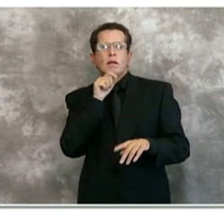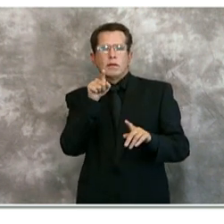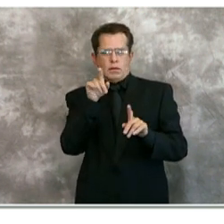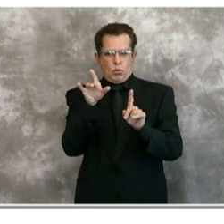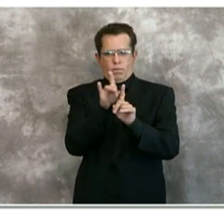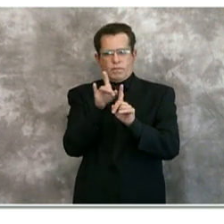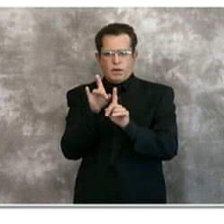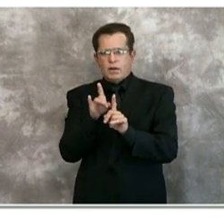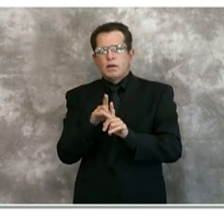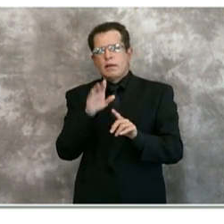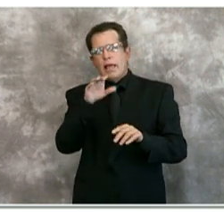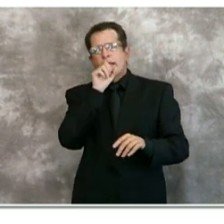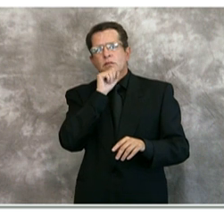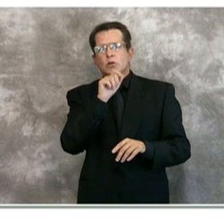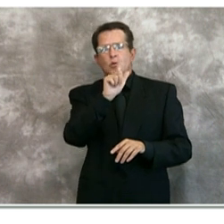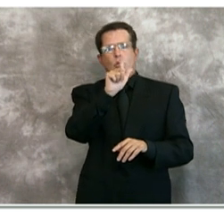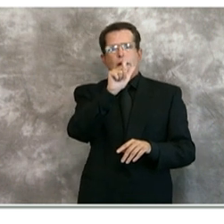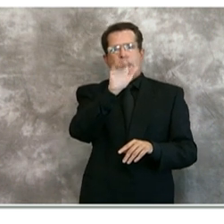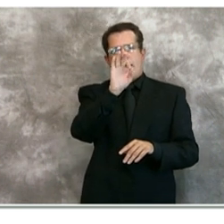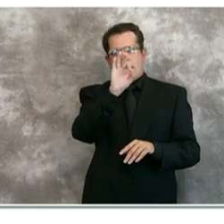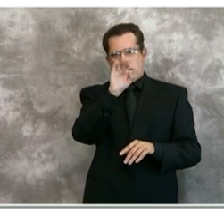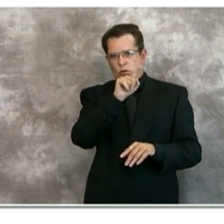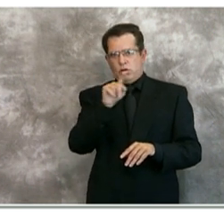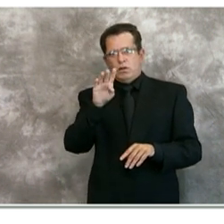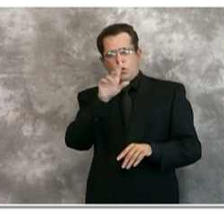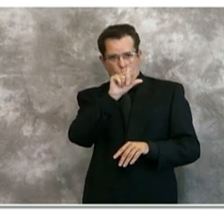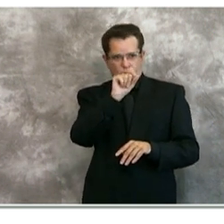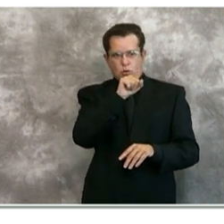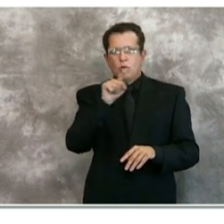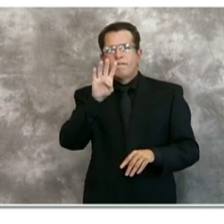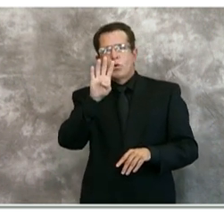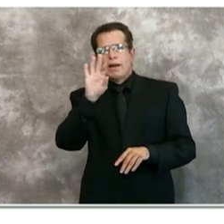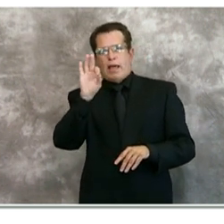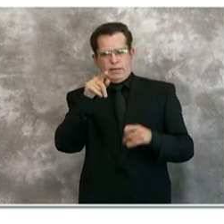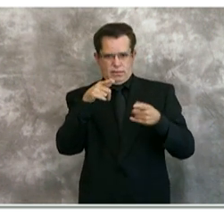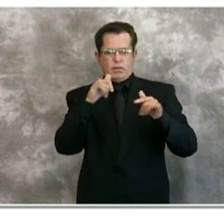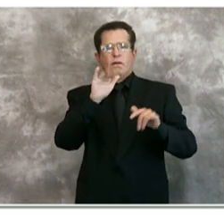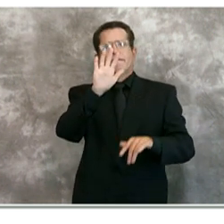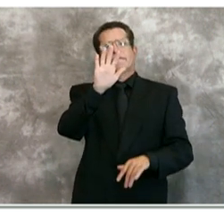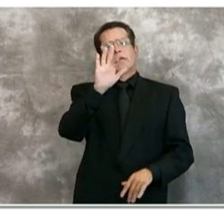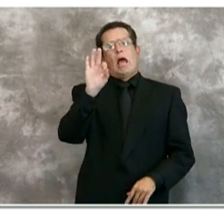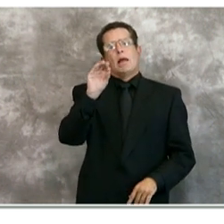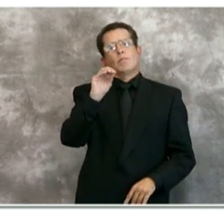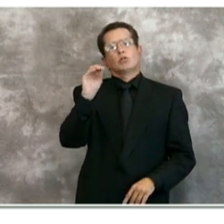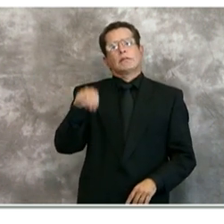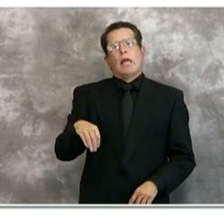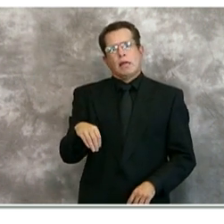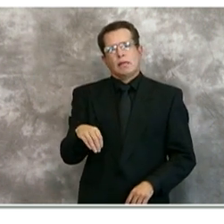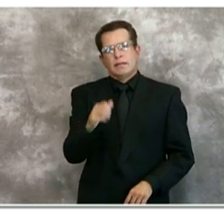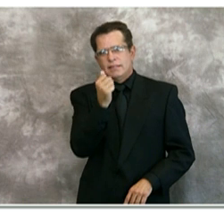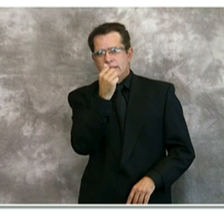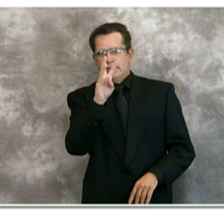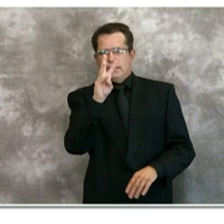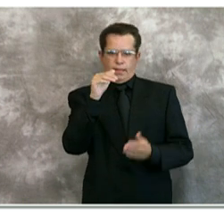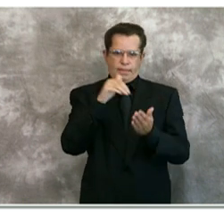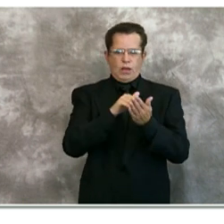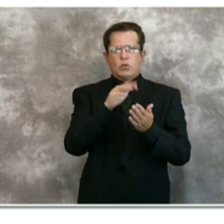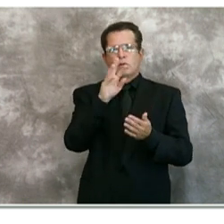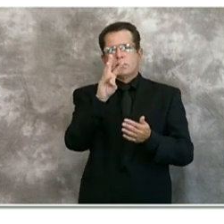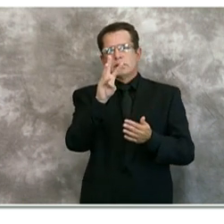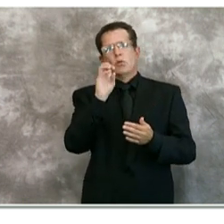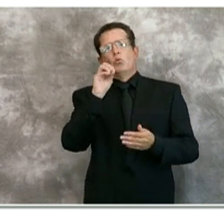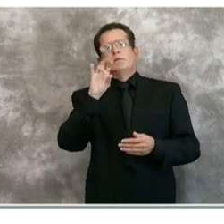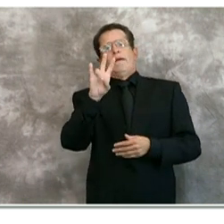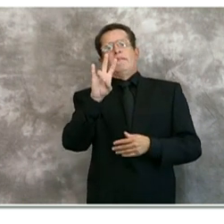group from 20 to 49 years of age, this remains at 59%, represented by 16,607